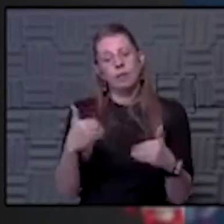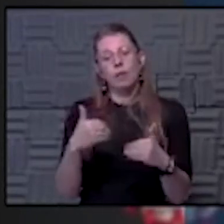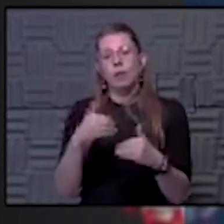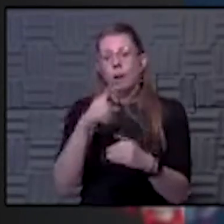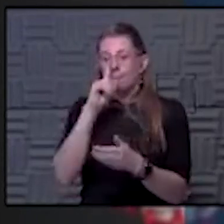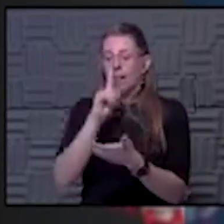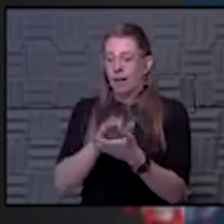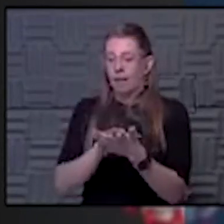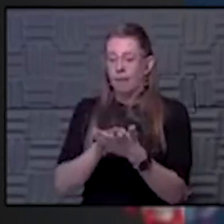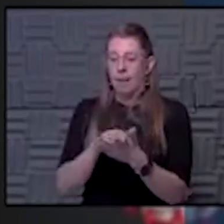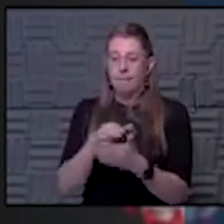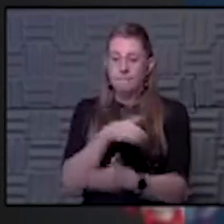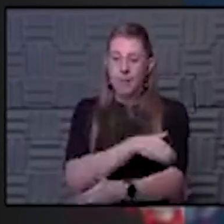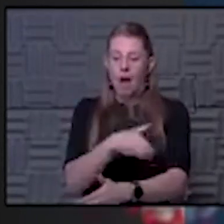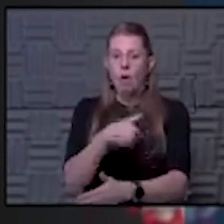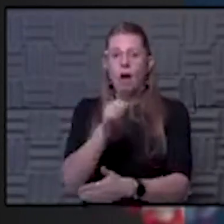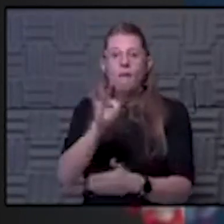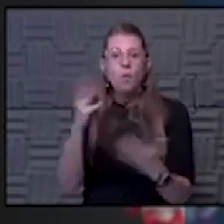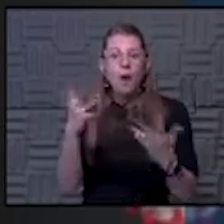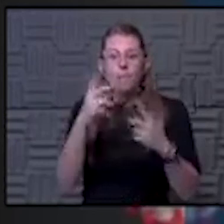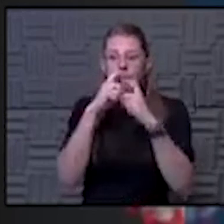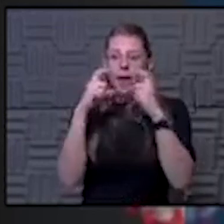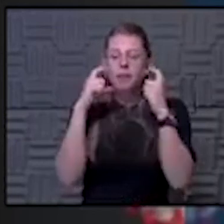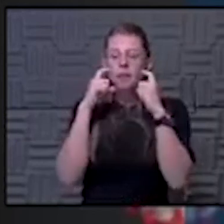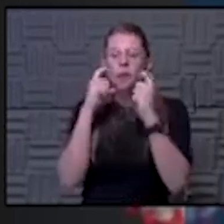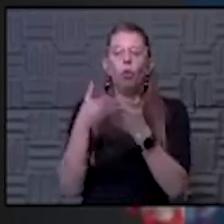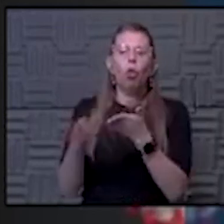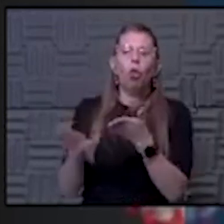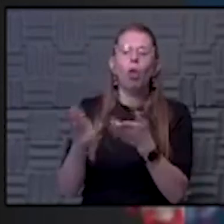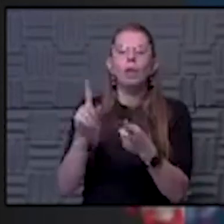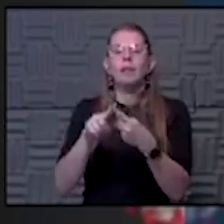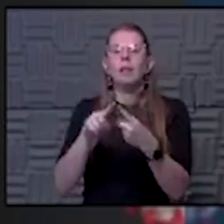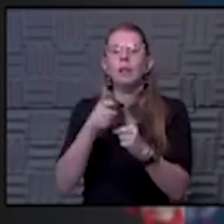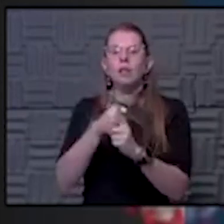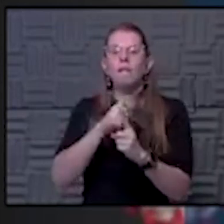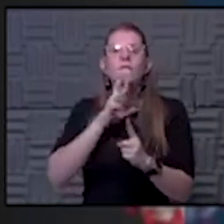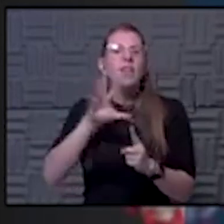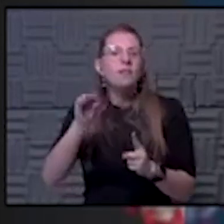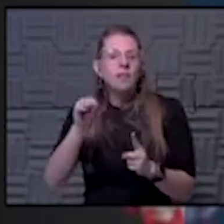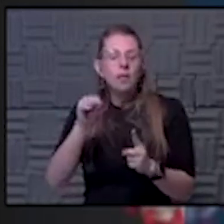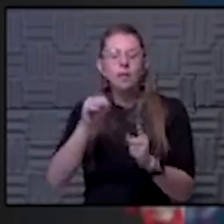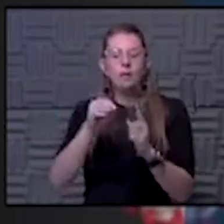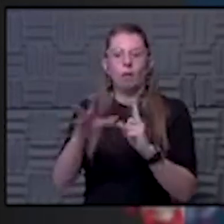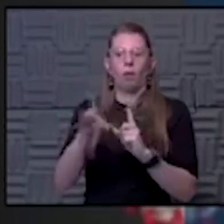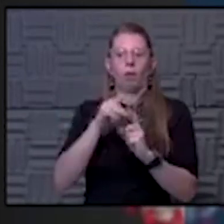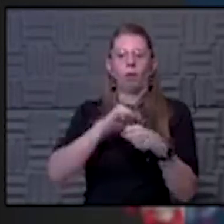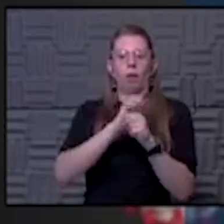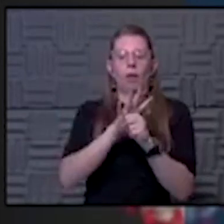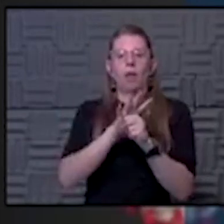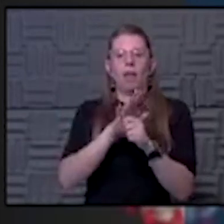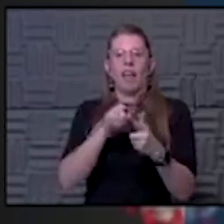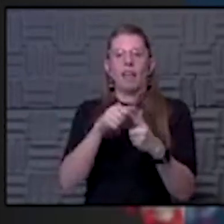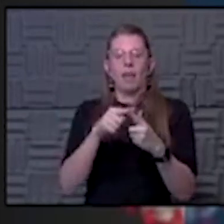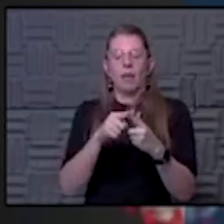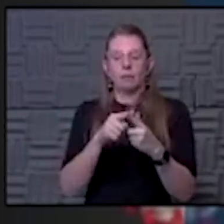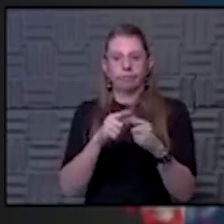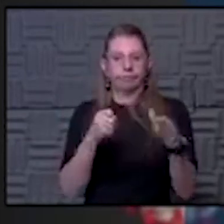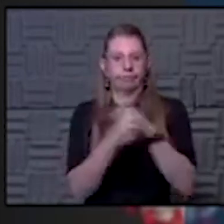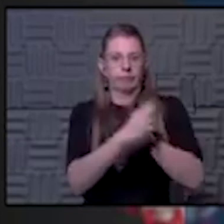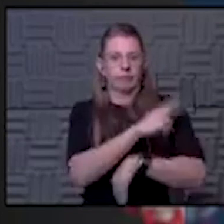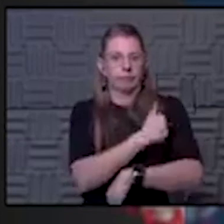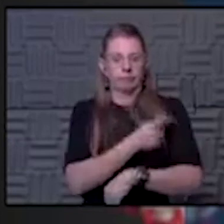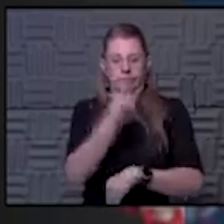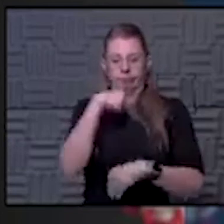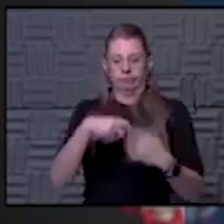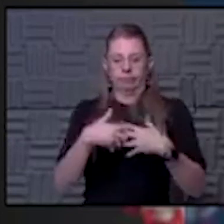of masks. She didn't necessarily believe in mask wearing until the 50-year-old came down with COVID-19 and was on a ventilator. She'll